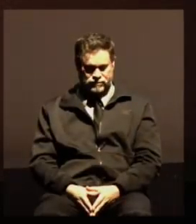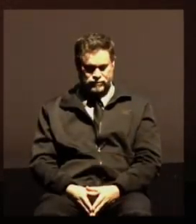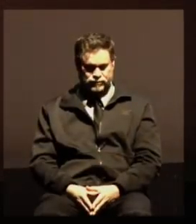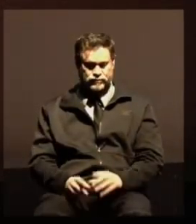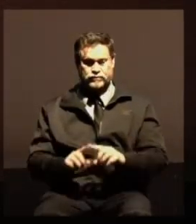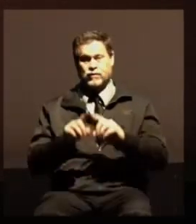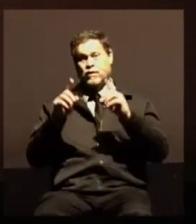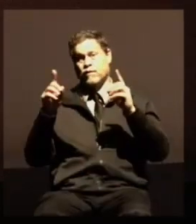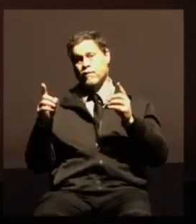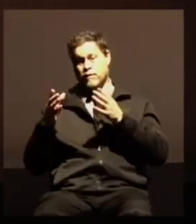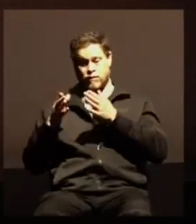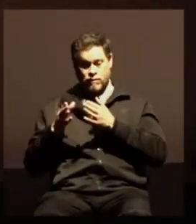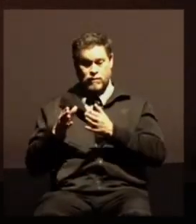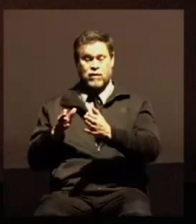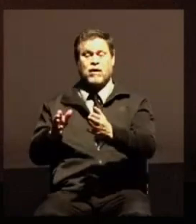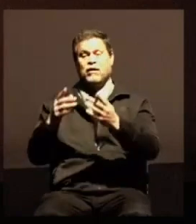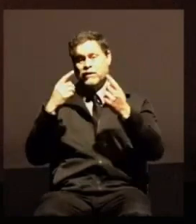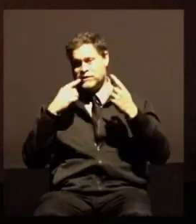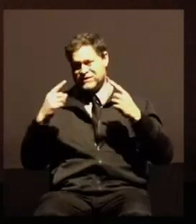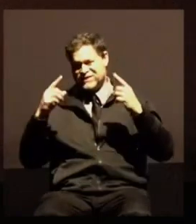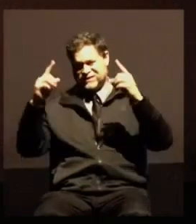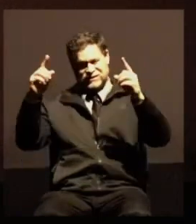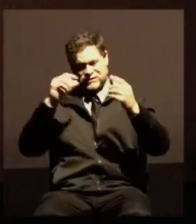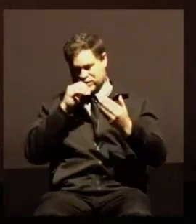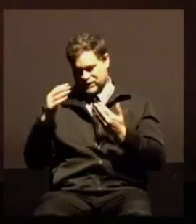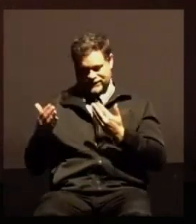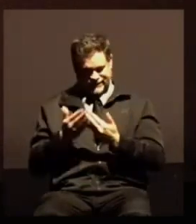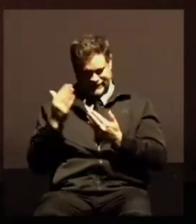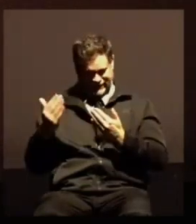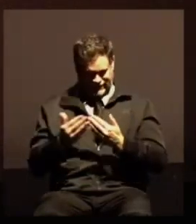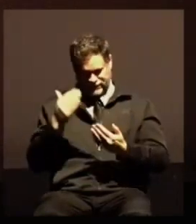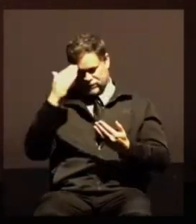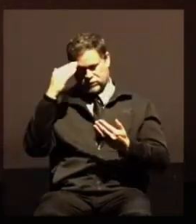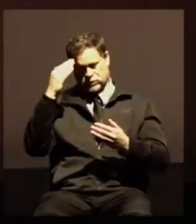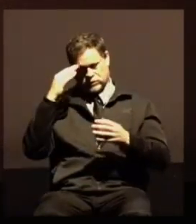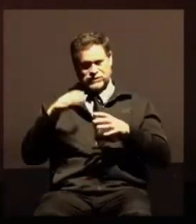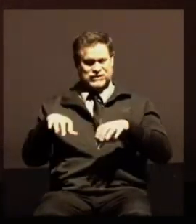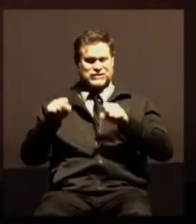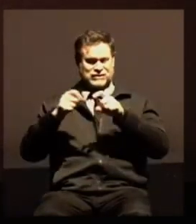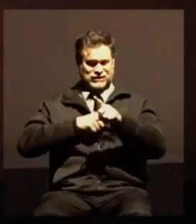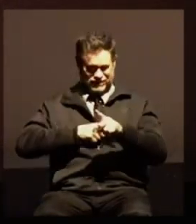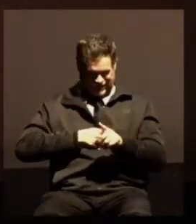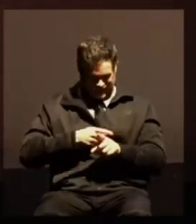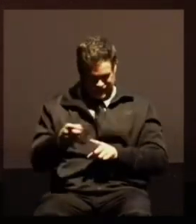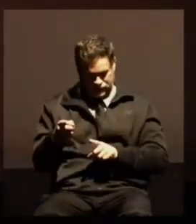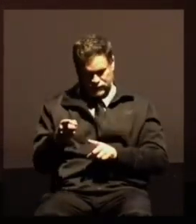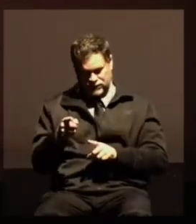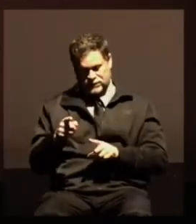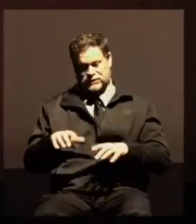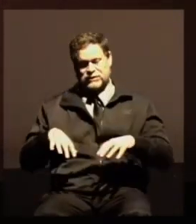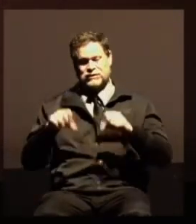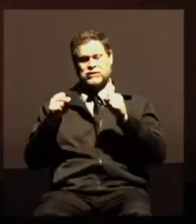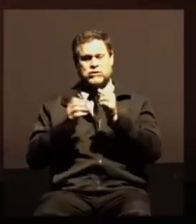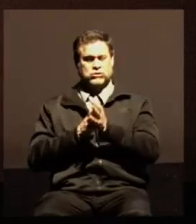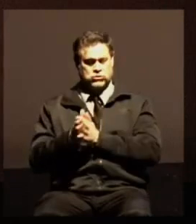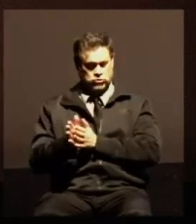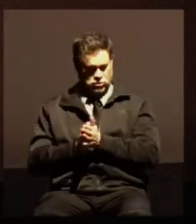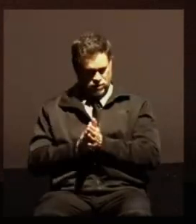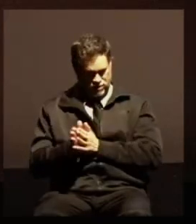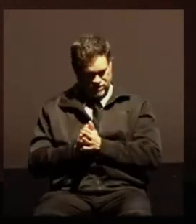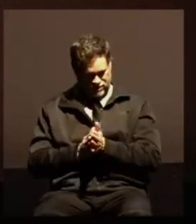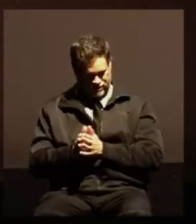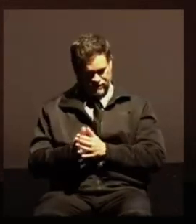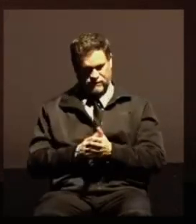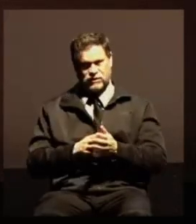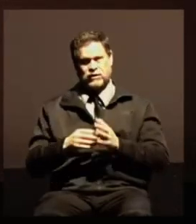But this path of success was not easy. You know, it took discipline. It took drive, it